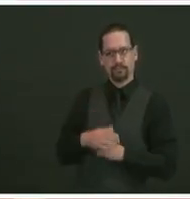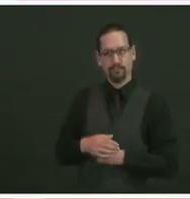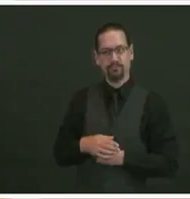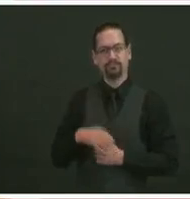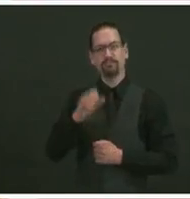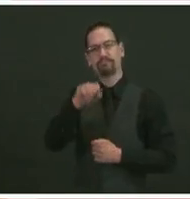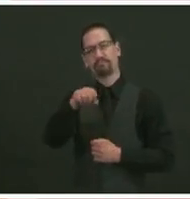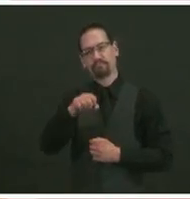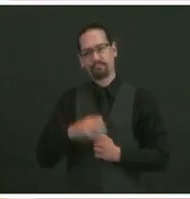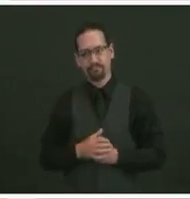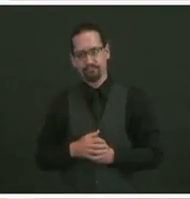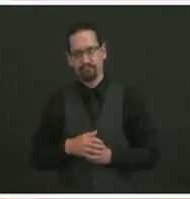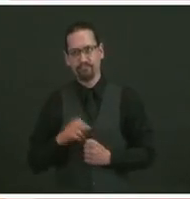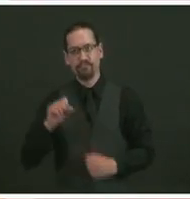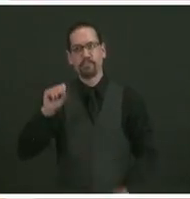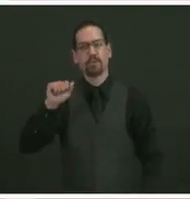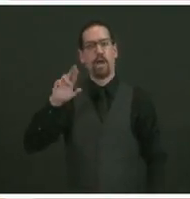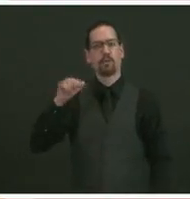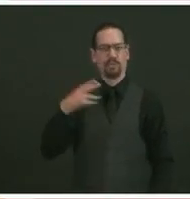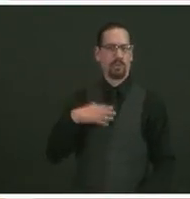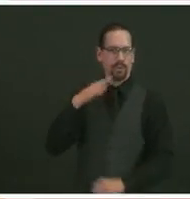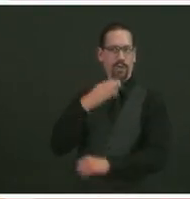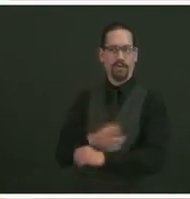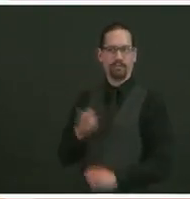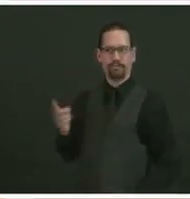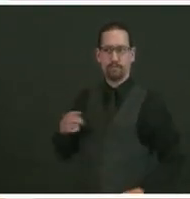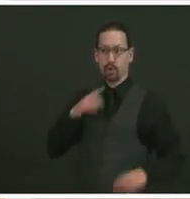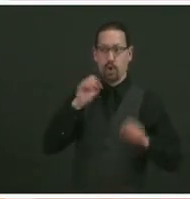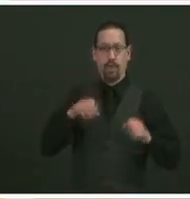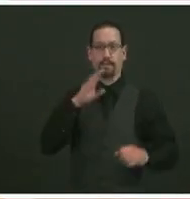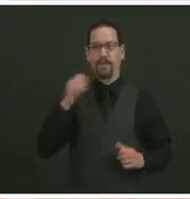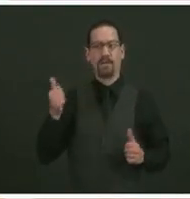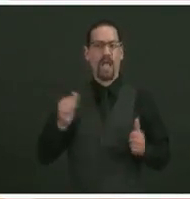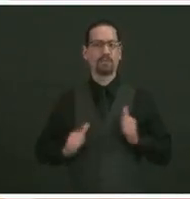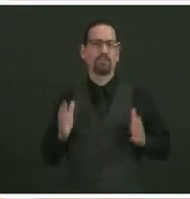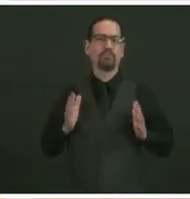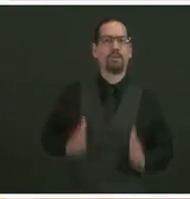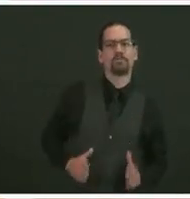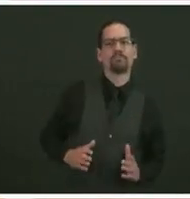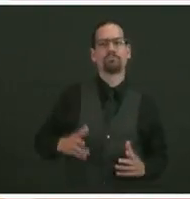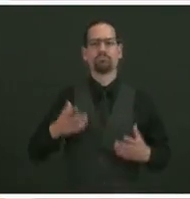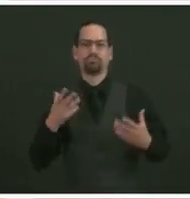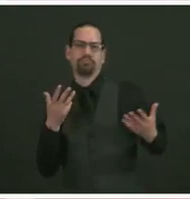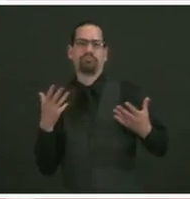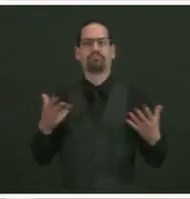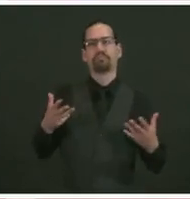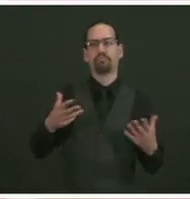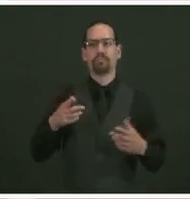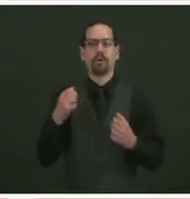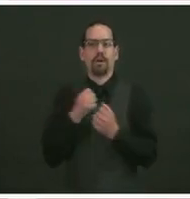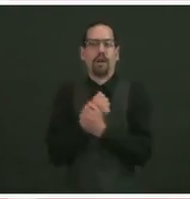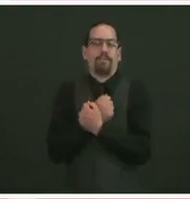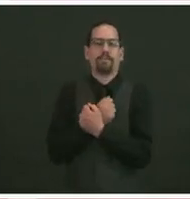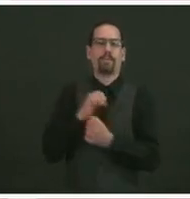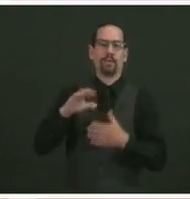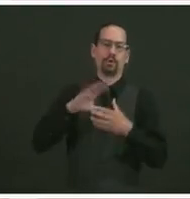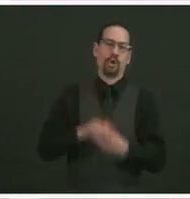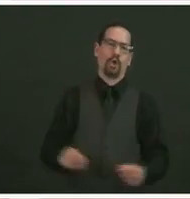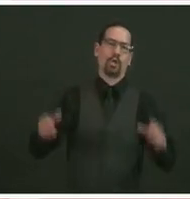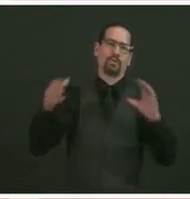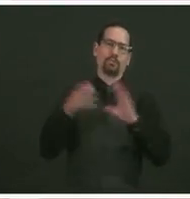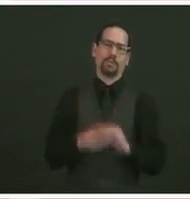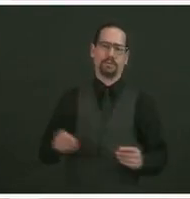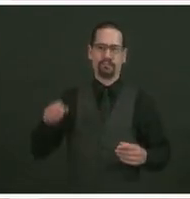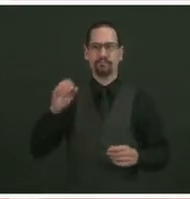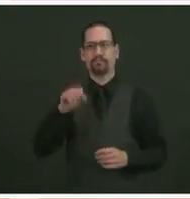Sarah, if she could be an actress, she would be. Like, she was going to be in Dolly, right? So she loved the story, and she's thrilled I did it. And you know